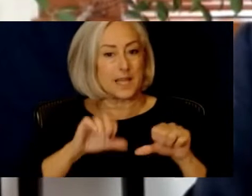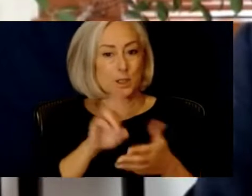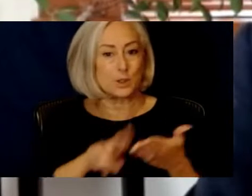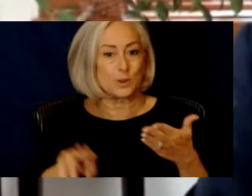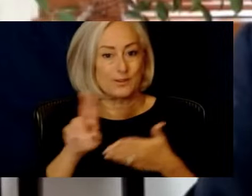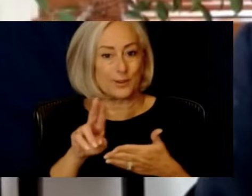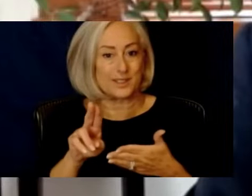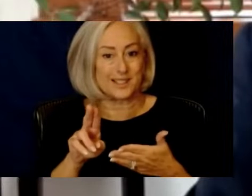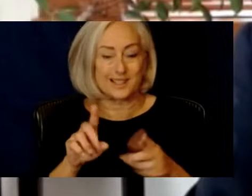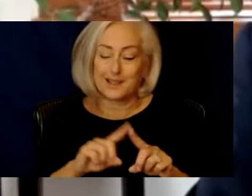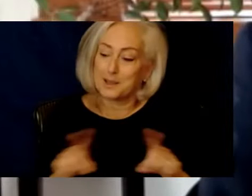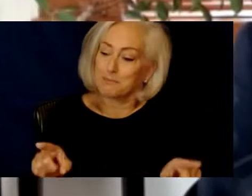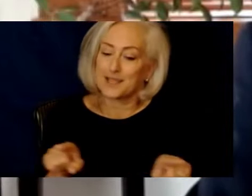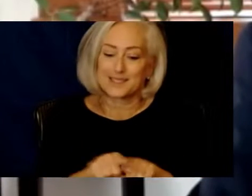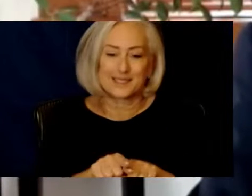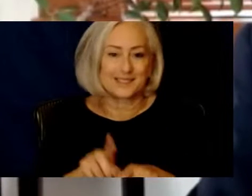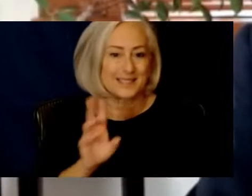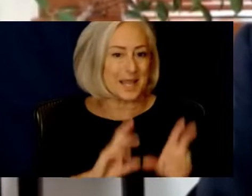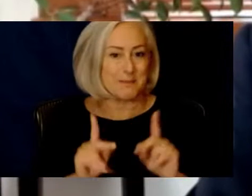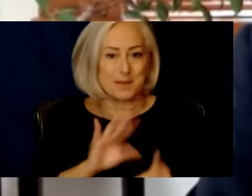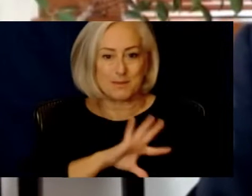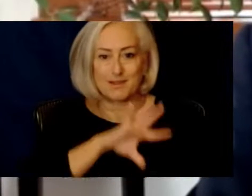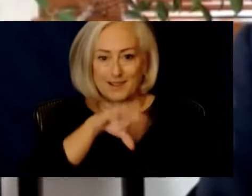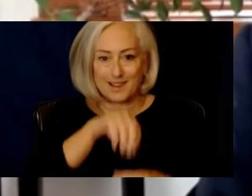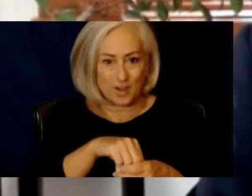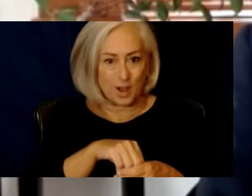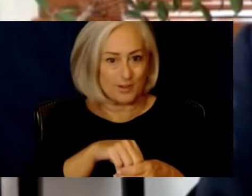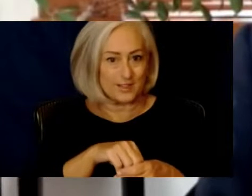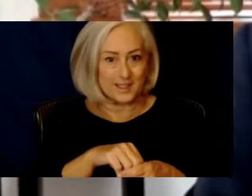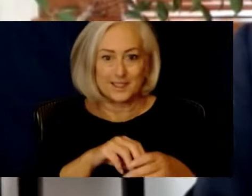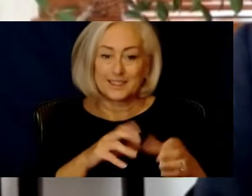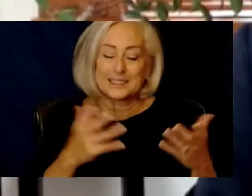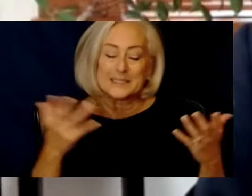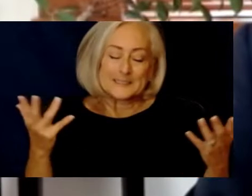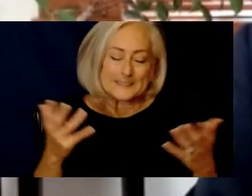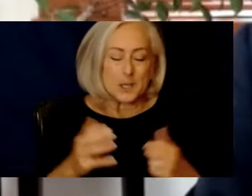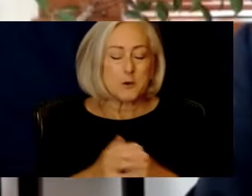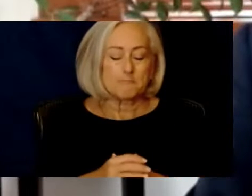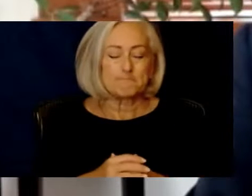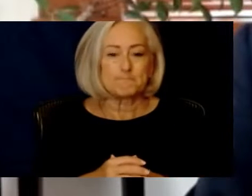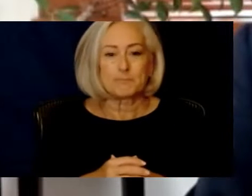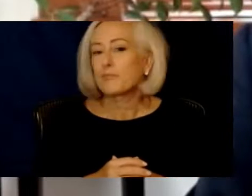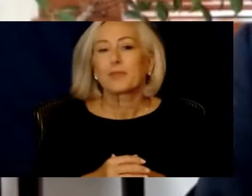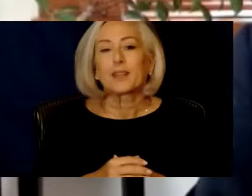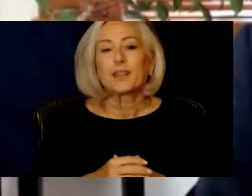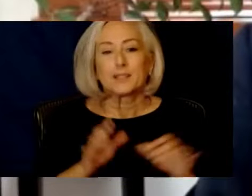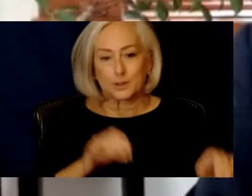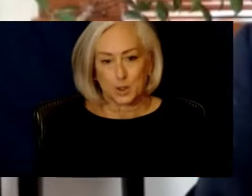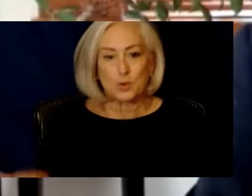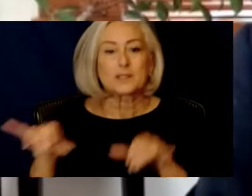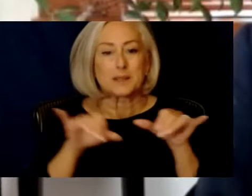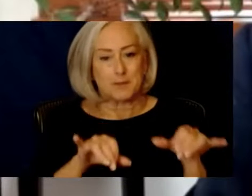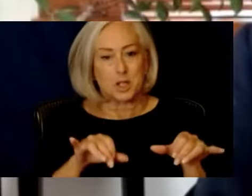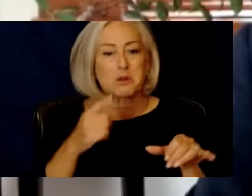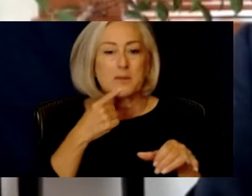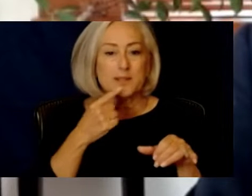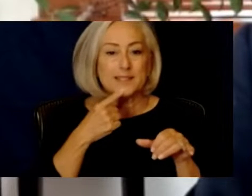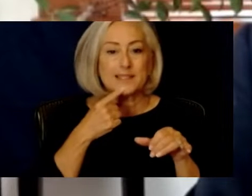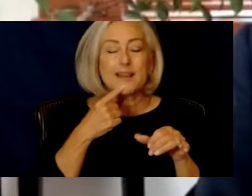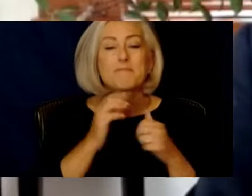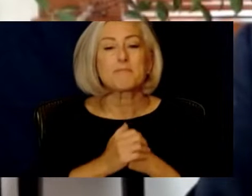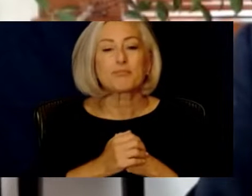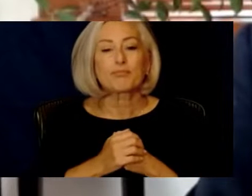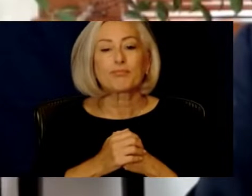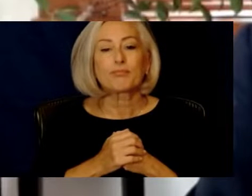people from the population that the rest of everybody else is pulling from. So in that regard, we're very similar. I would say our primary dose